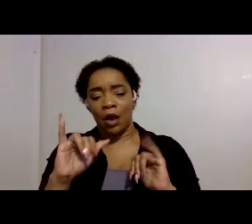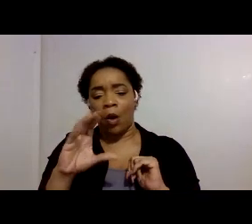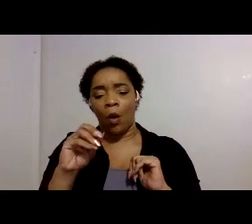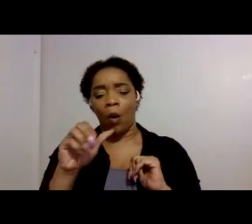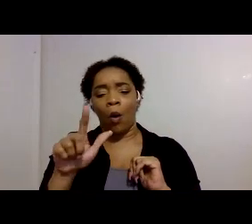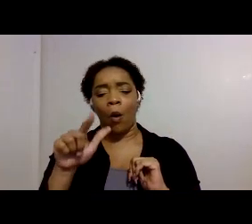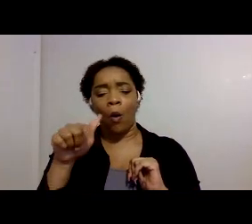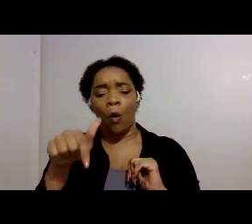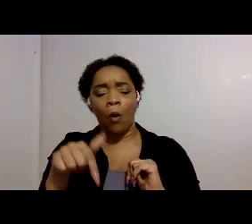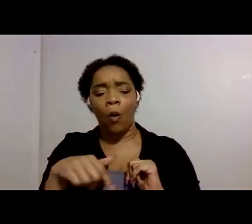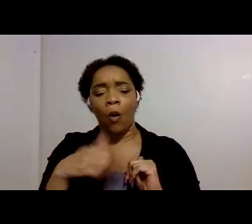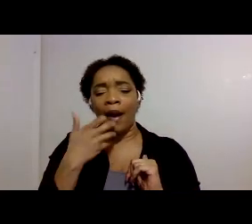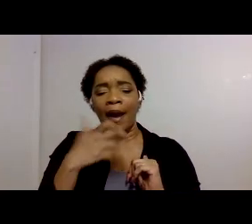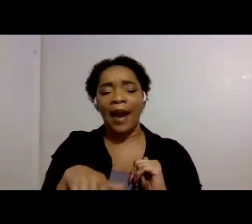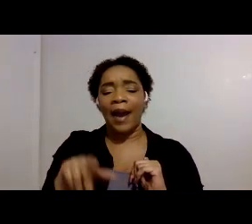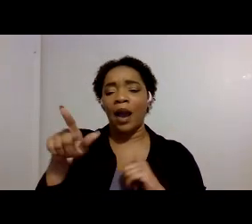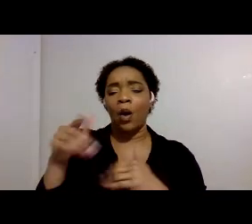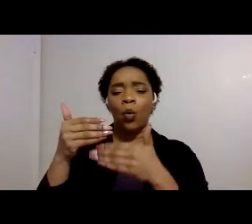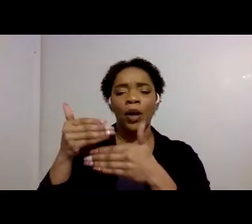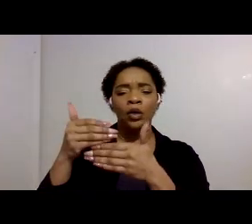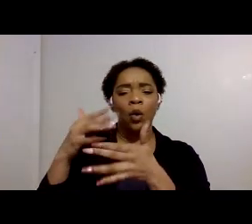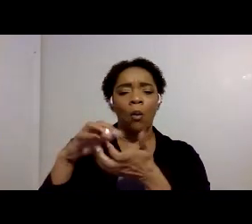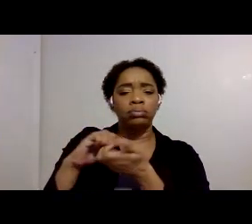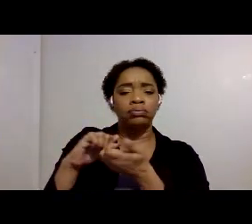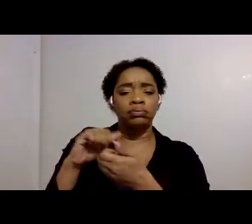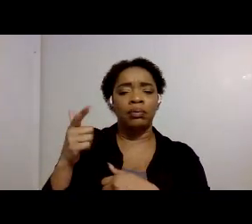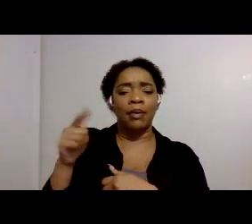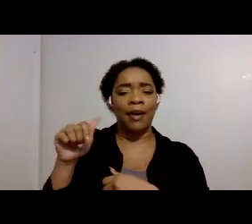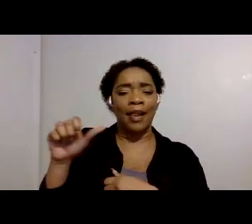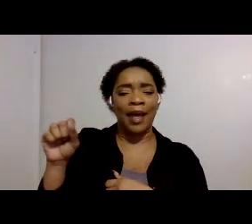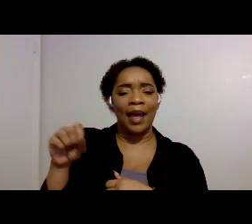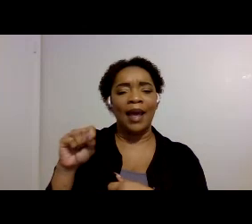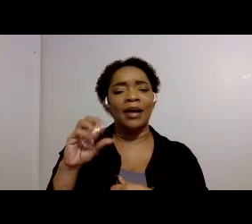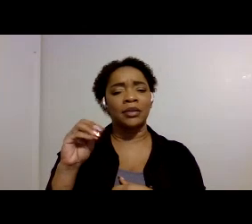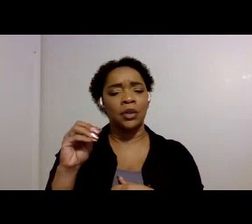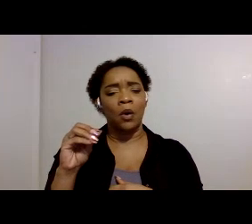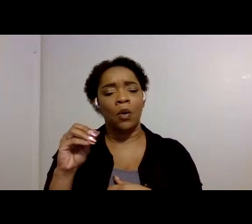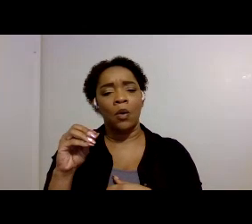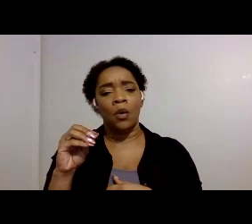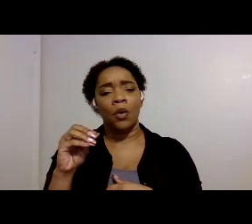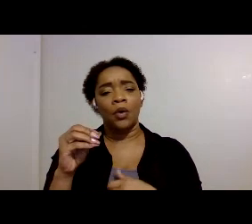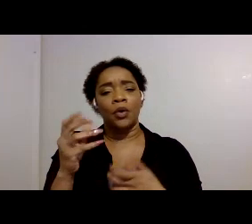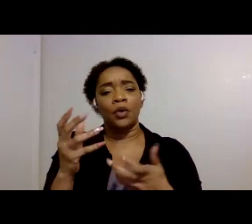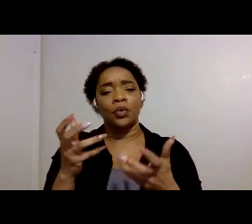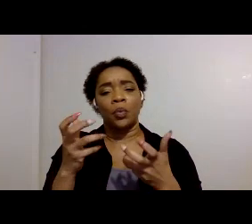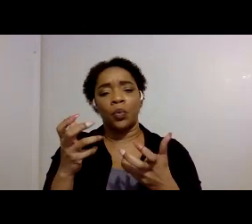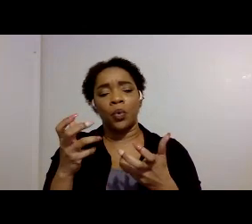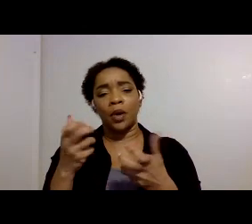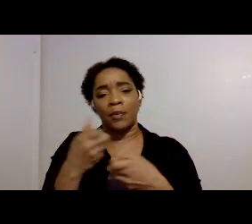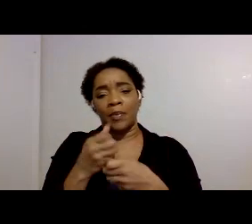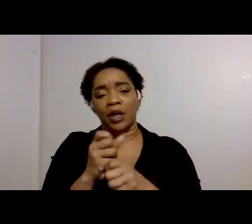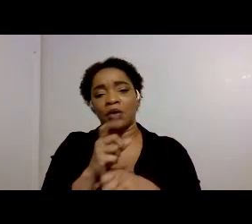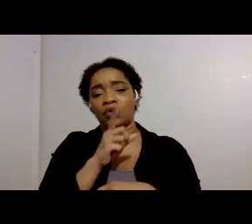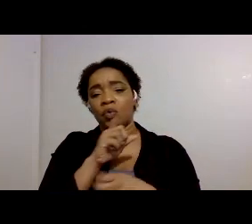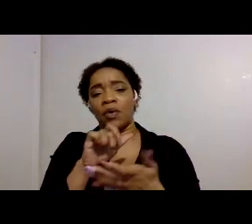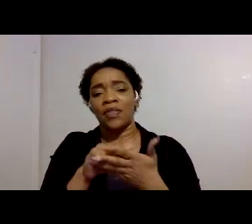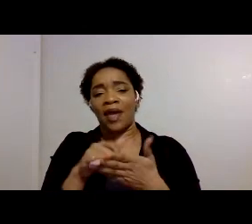So you want to make sure it's safe from the first responders or firefighters on the scene before returning back to the home for any reason. Don't